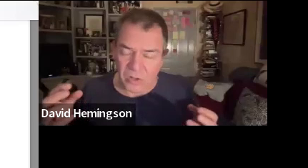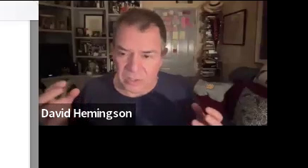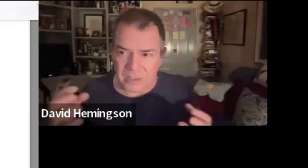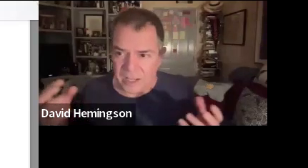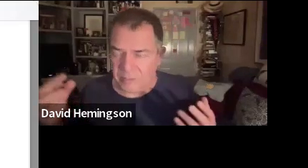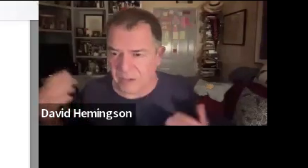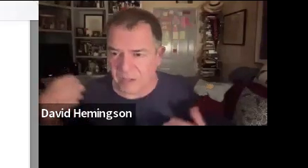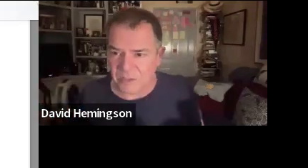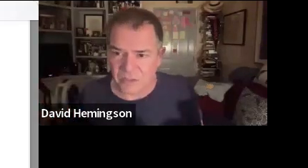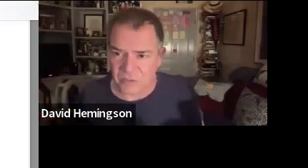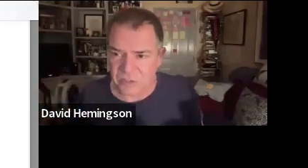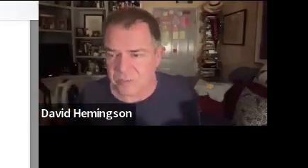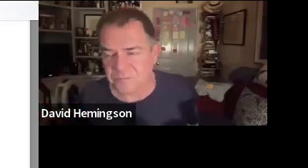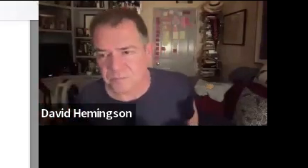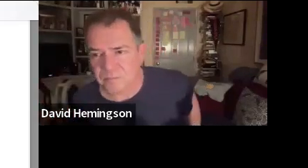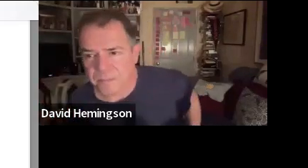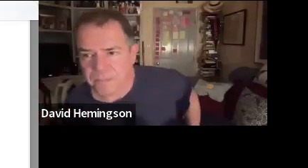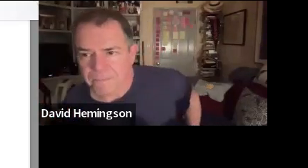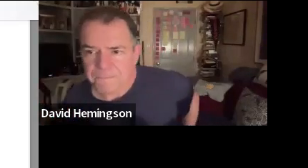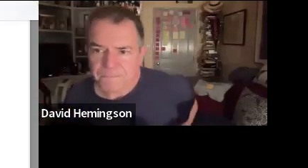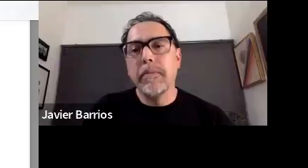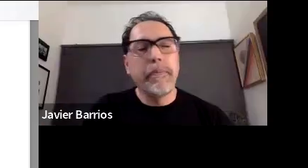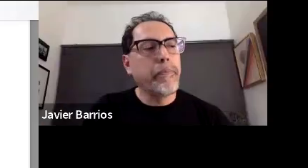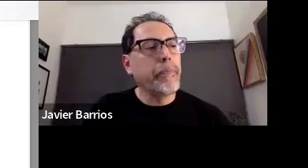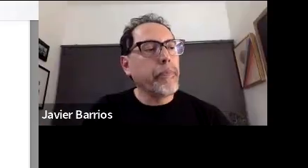kind of recalling and then amplified with additional research.